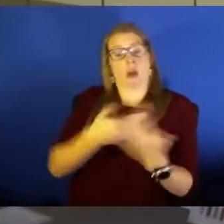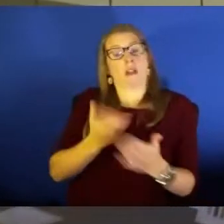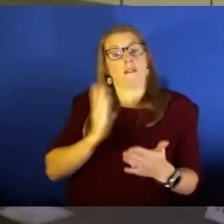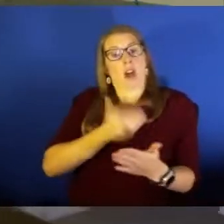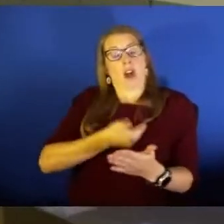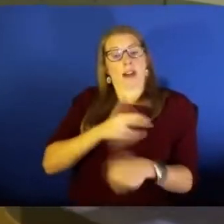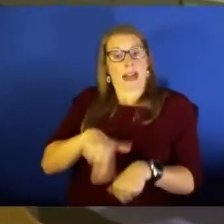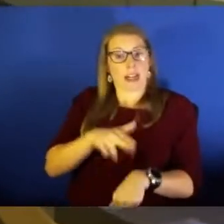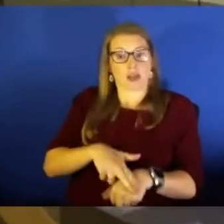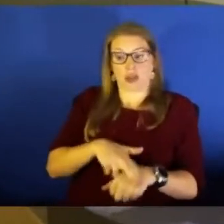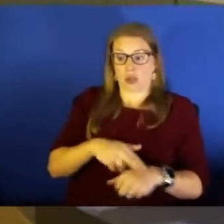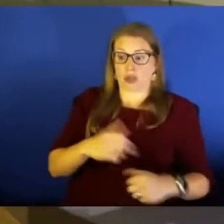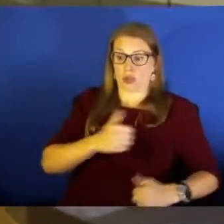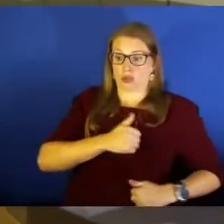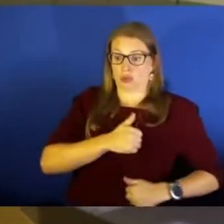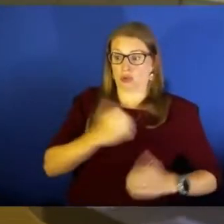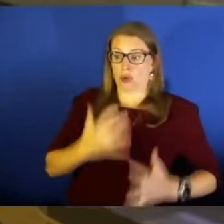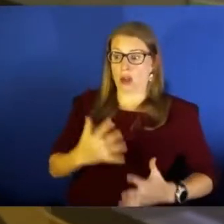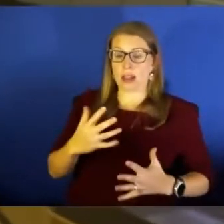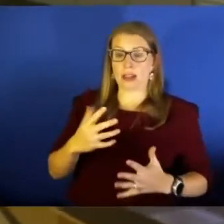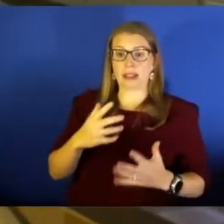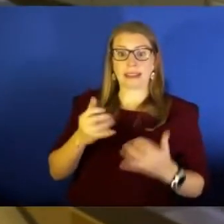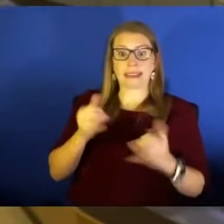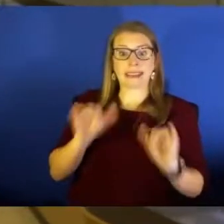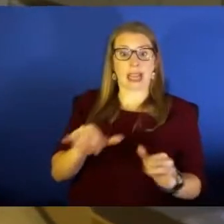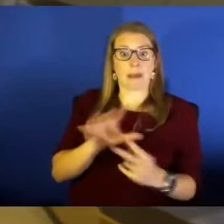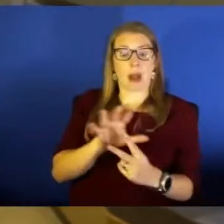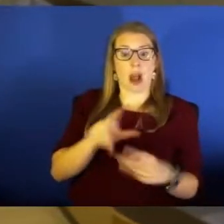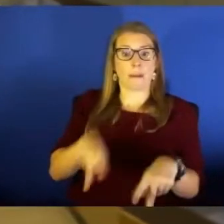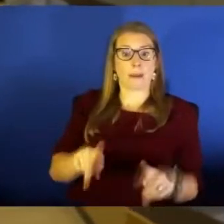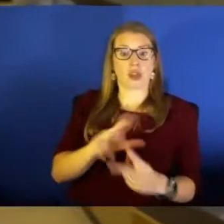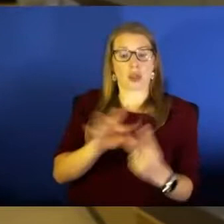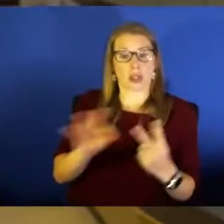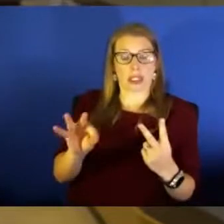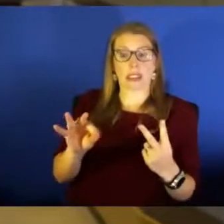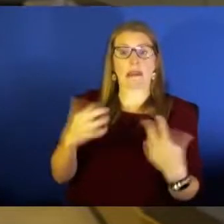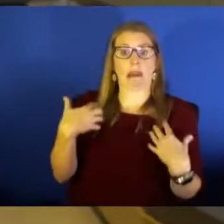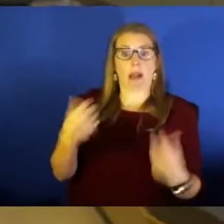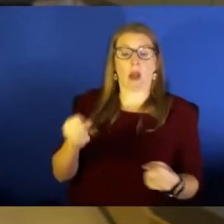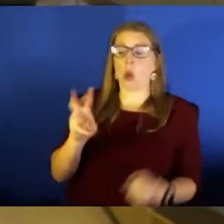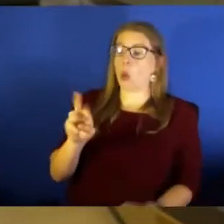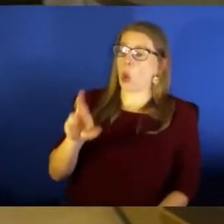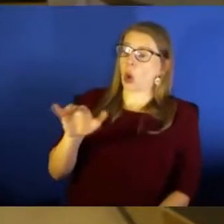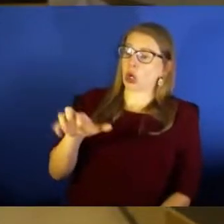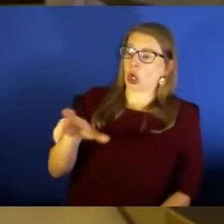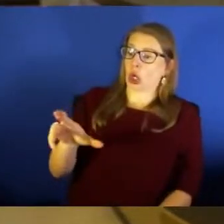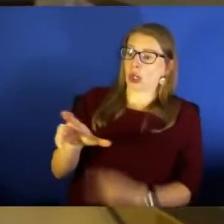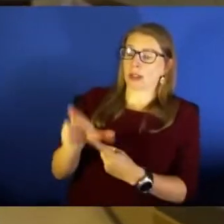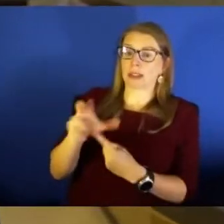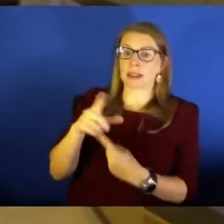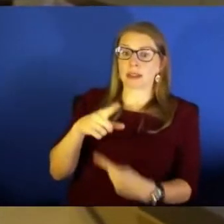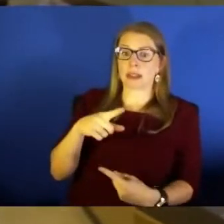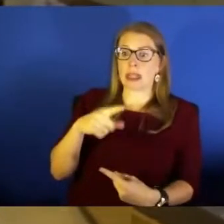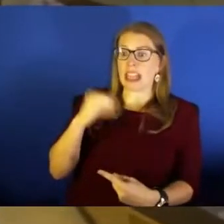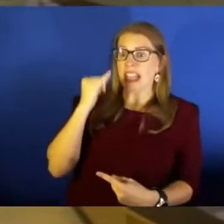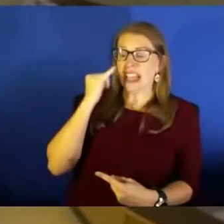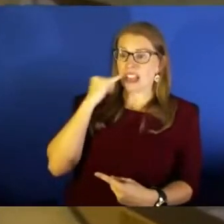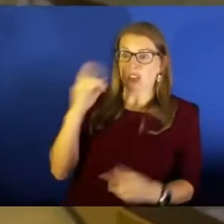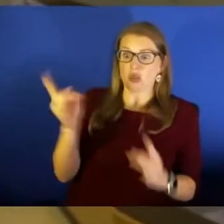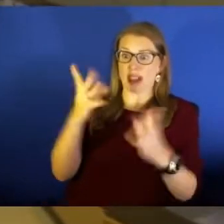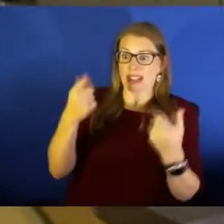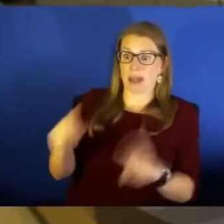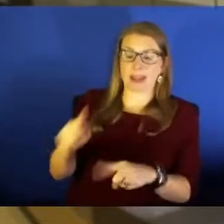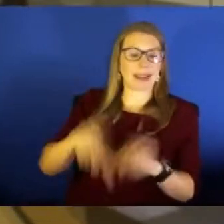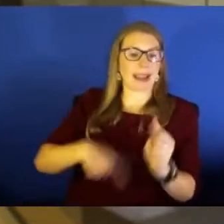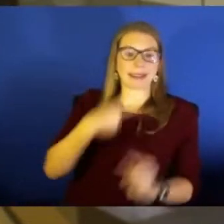same opportunities to heal. We define a warrior as somebody that doesn't get to say no in the face of crisis. So that's your active